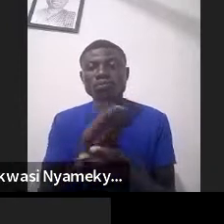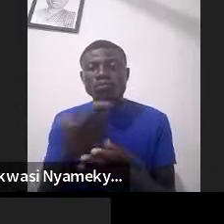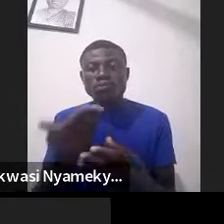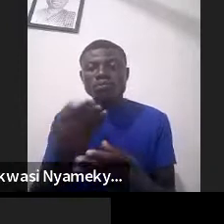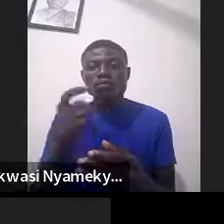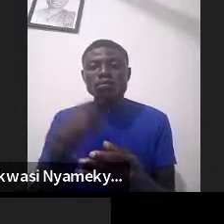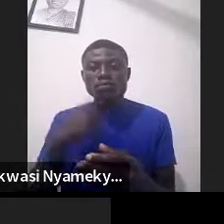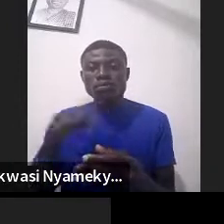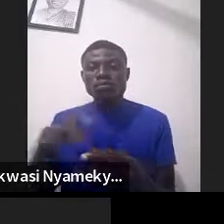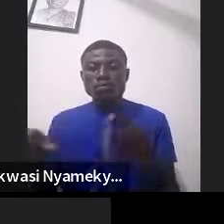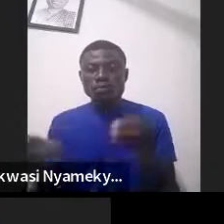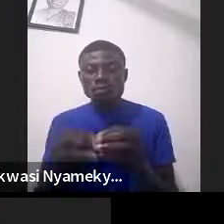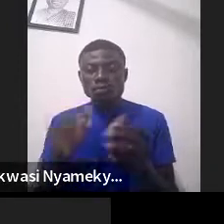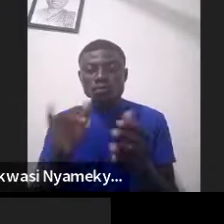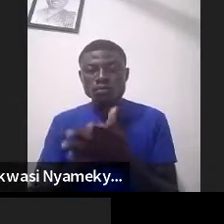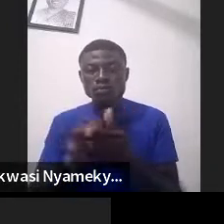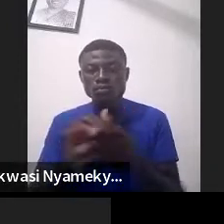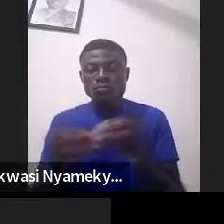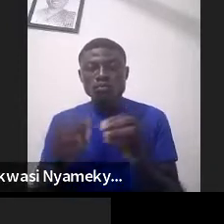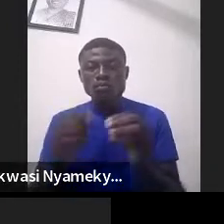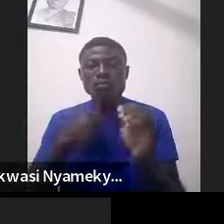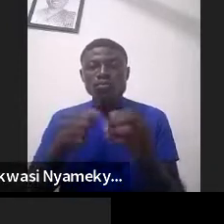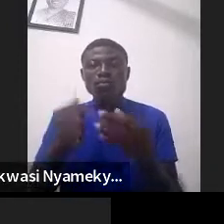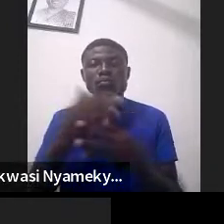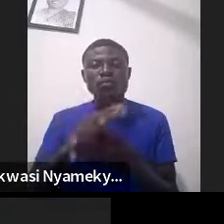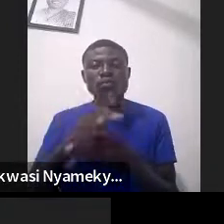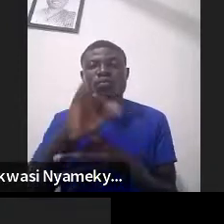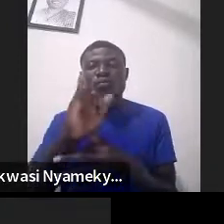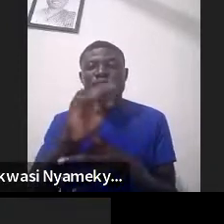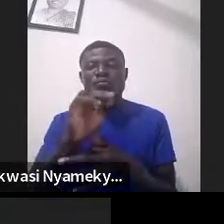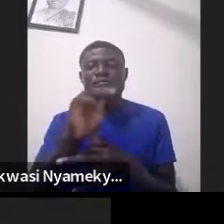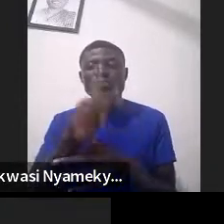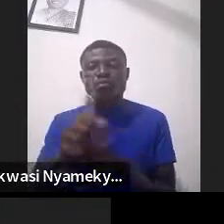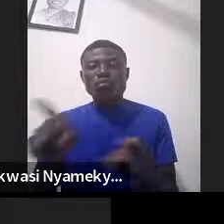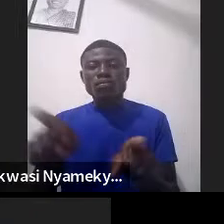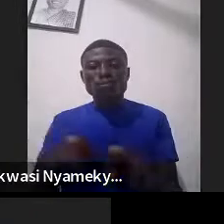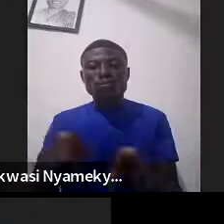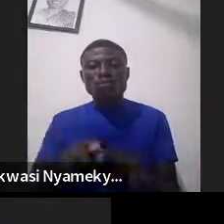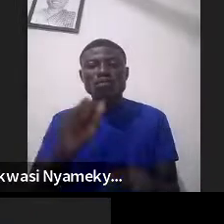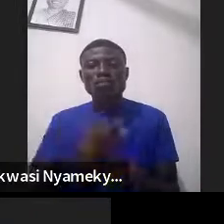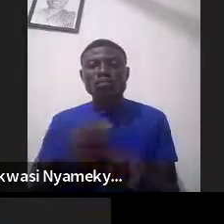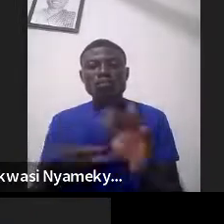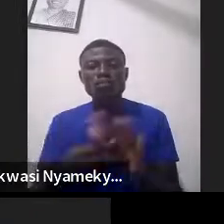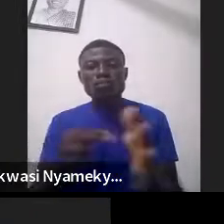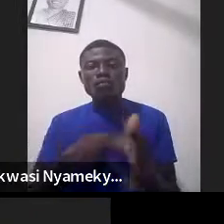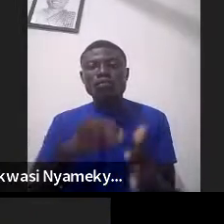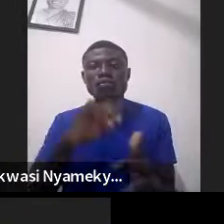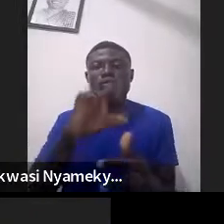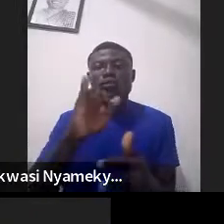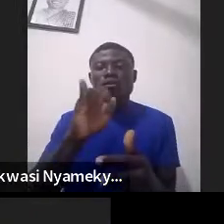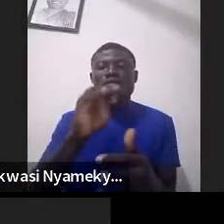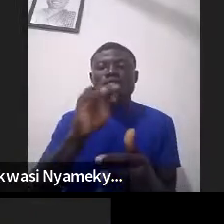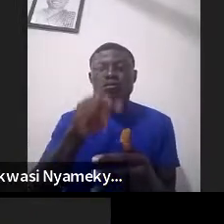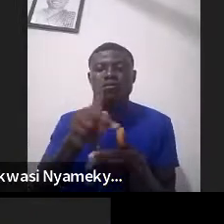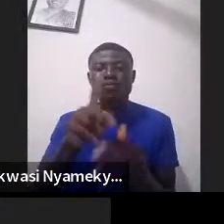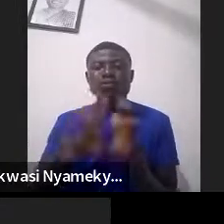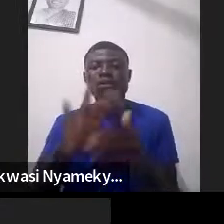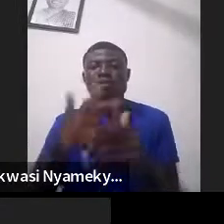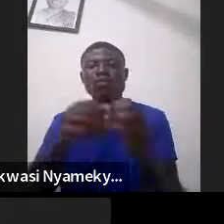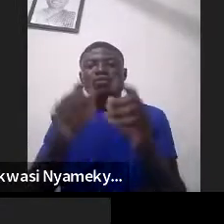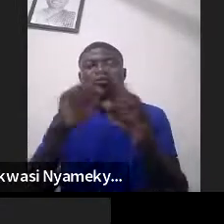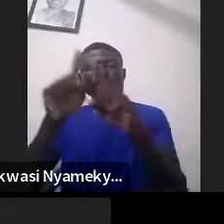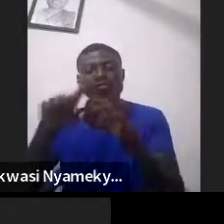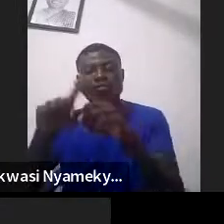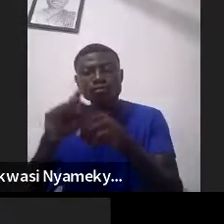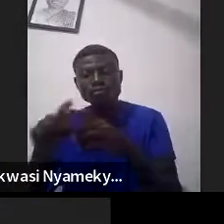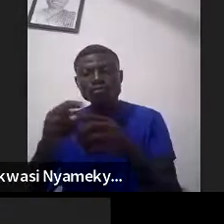a Padlet. I can share that link where it's almost like a link tree where I put all different types of